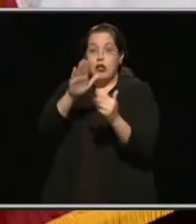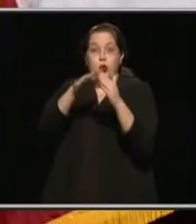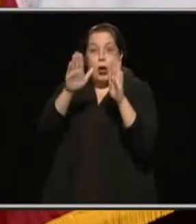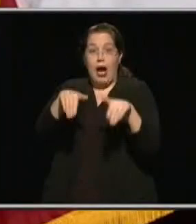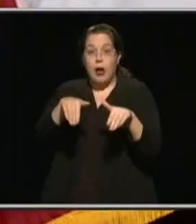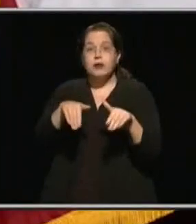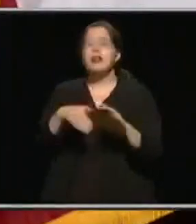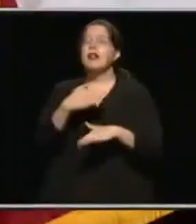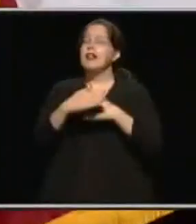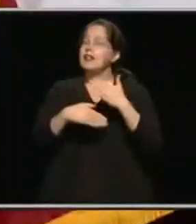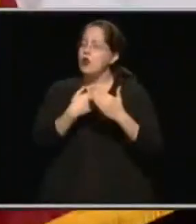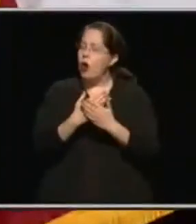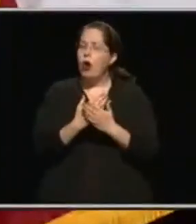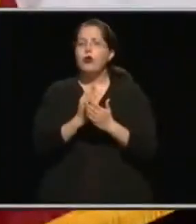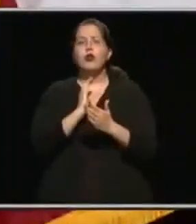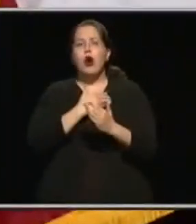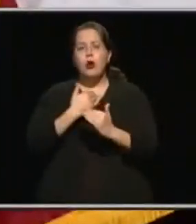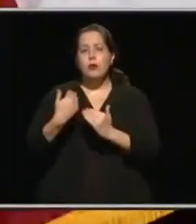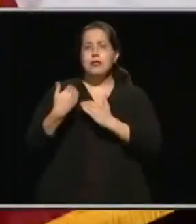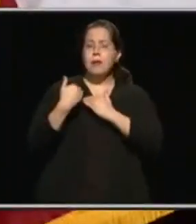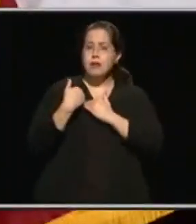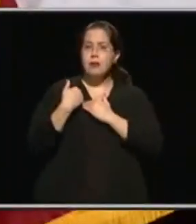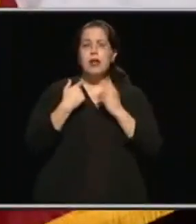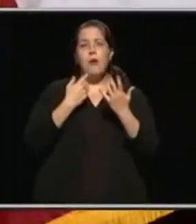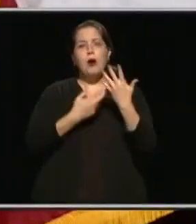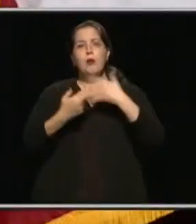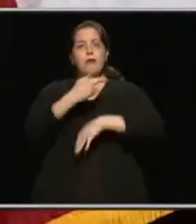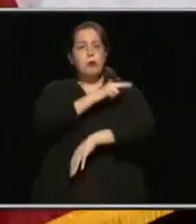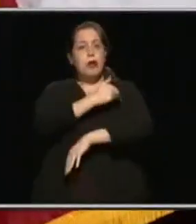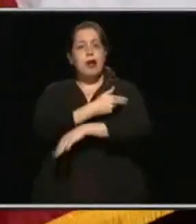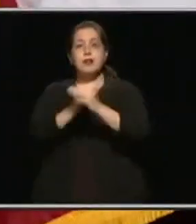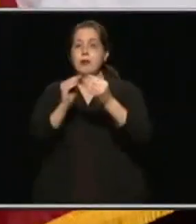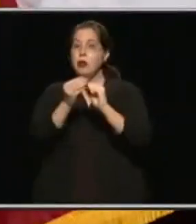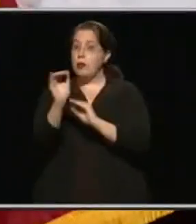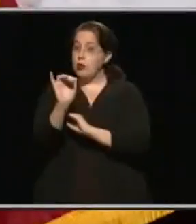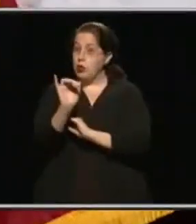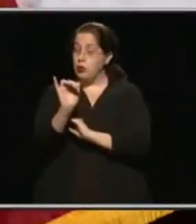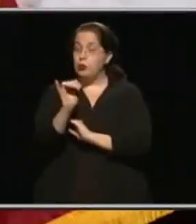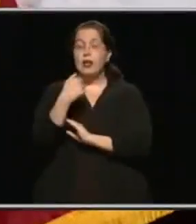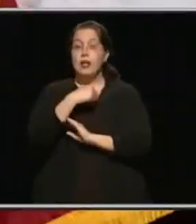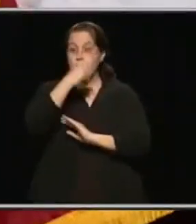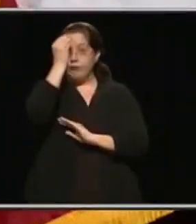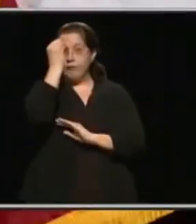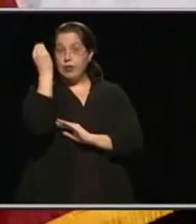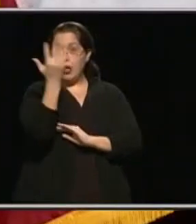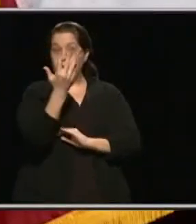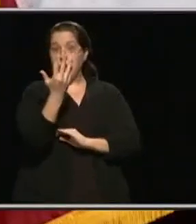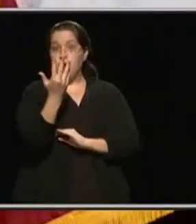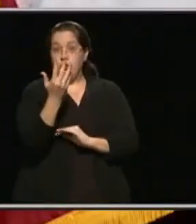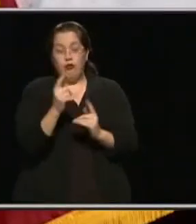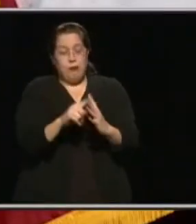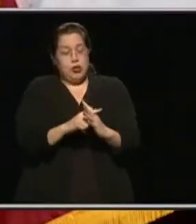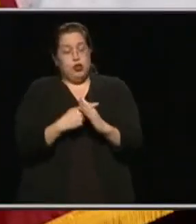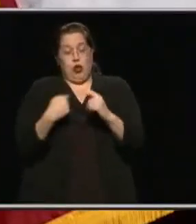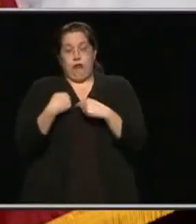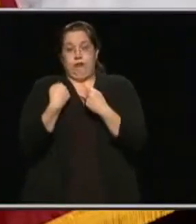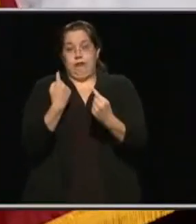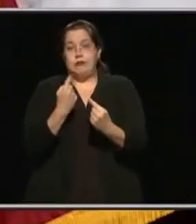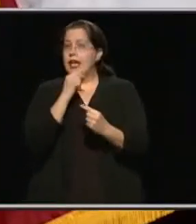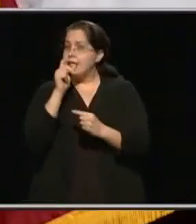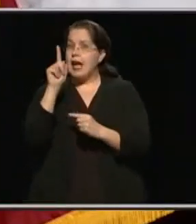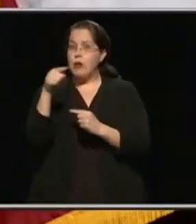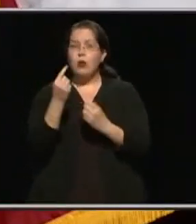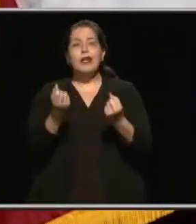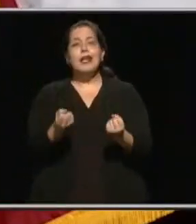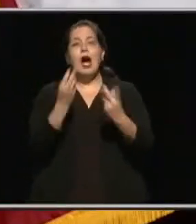Let's all do our part. I do want to go through the hospital numbers as well, because as we've been telling you from this very start, it's not just about